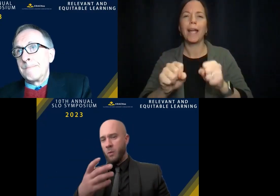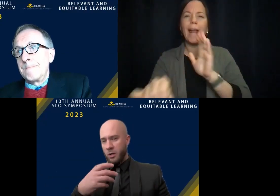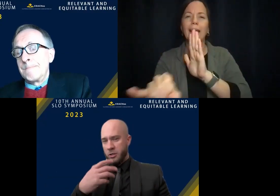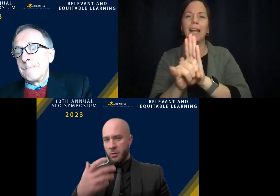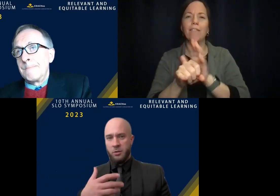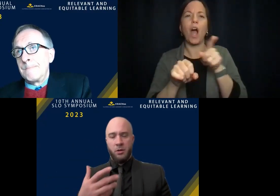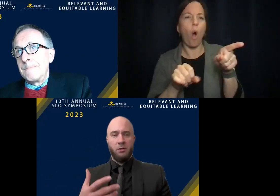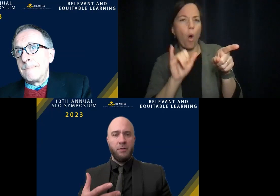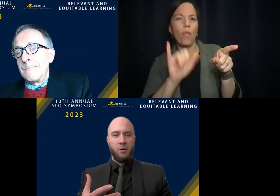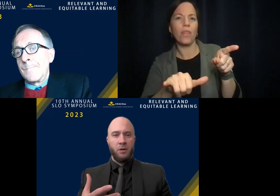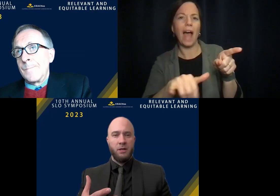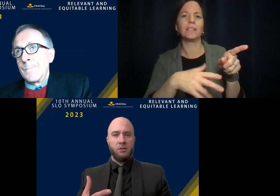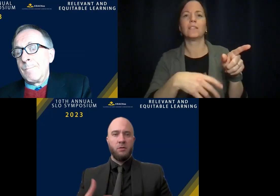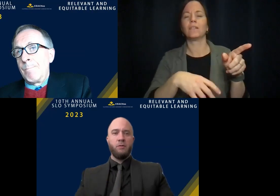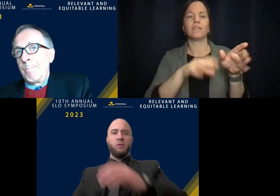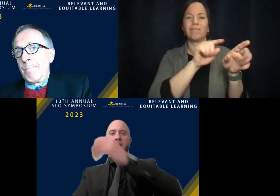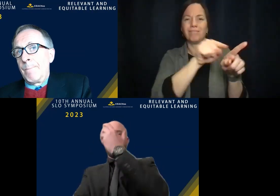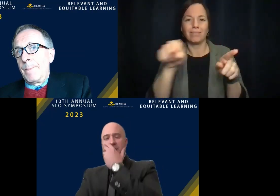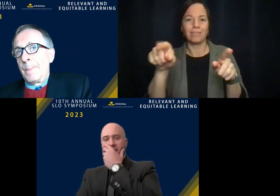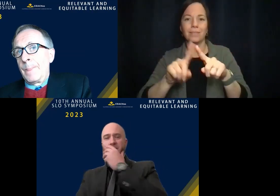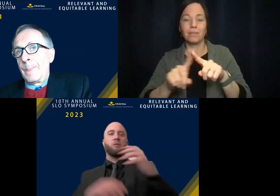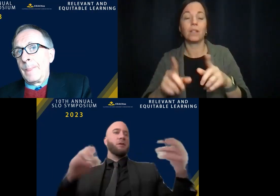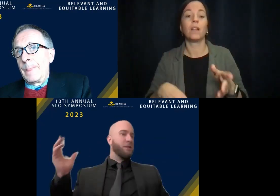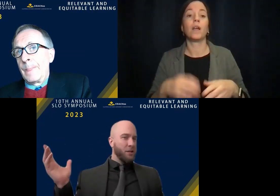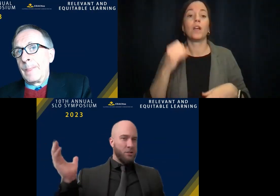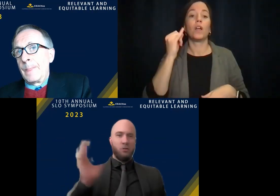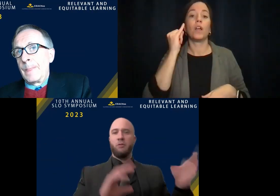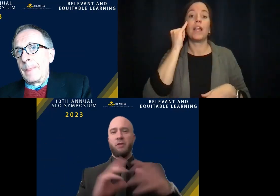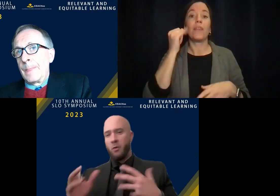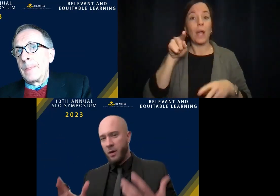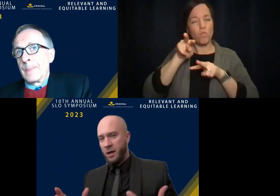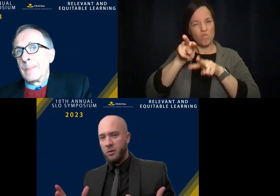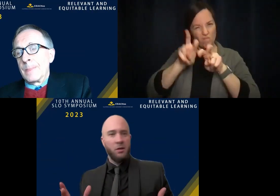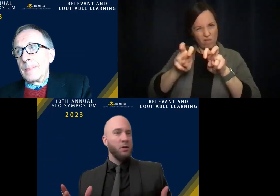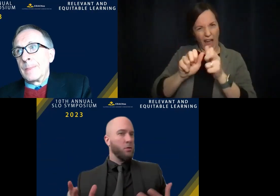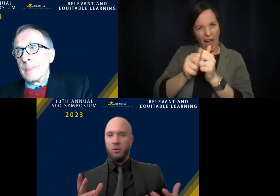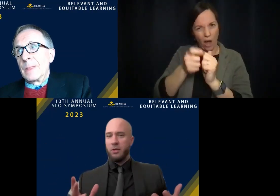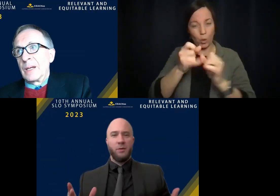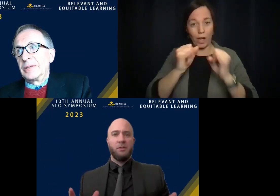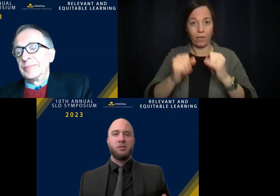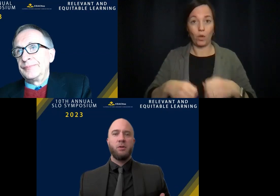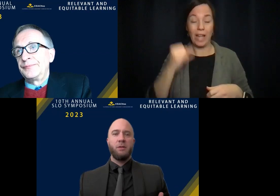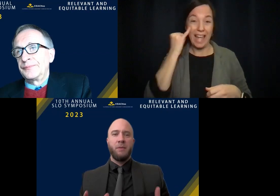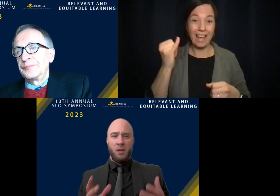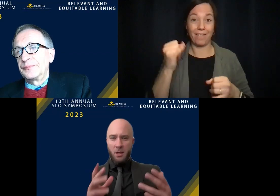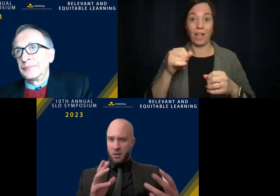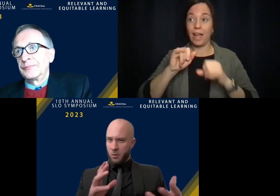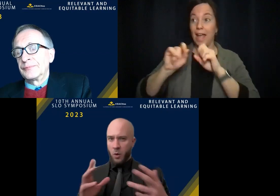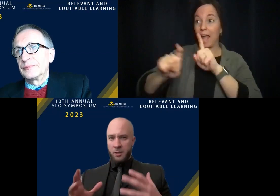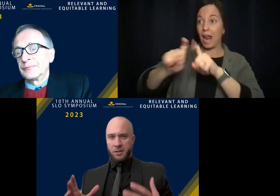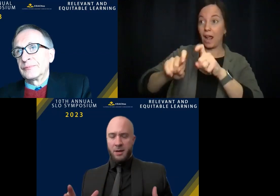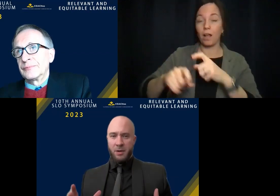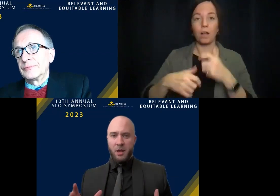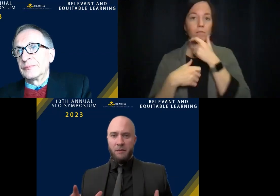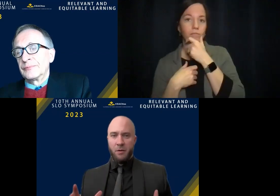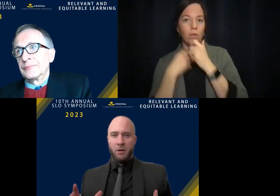But it watched you as you interviewed. And so if you were like this, or you're like this, you're moving around, you're looking around the screen, it could